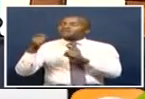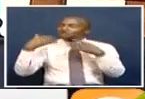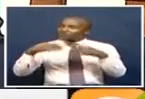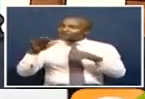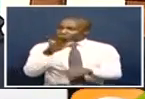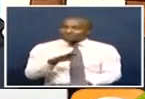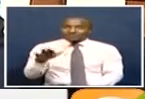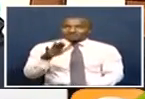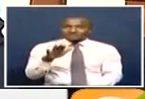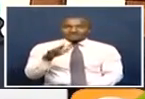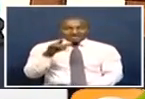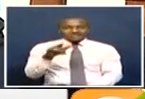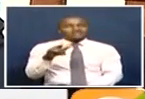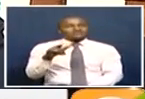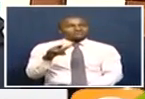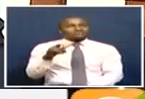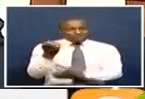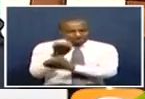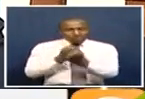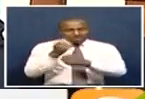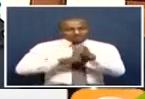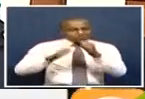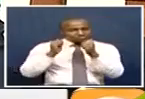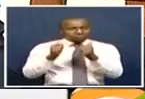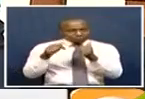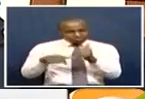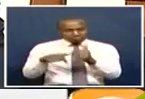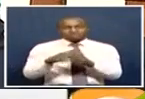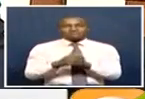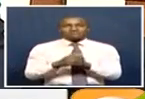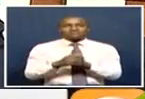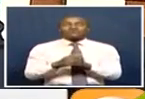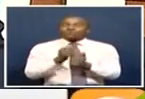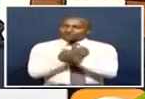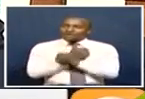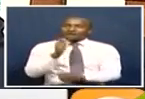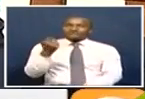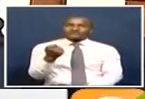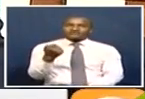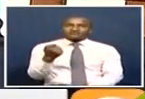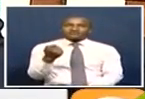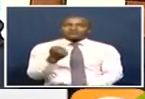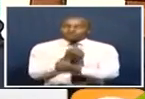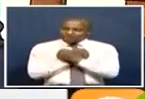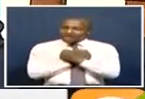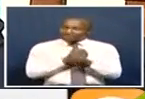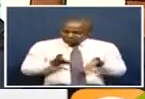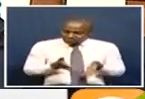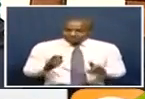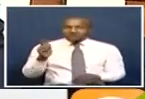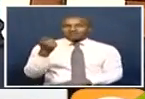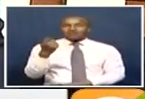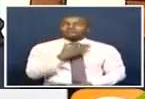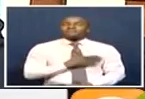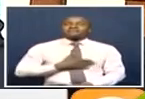place. It's a satellite of economic activities in this region. We love Kenya. We love being Kenyans.